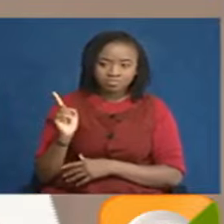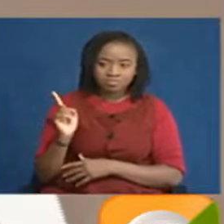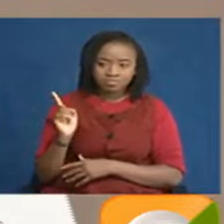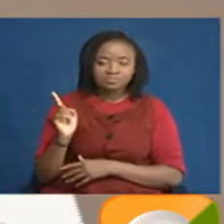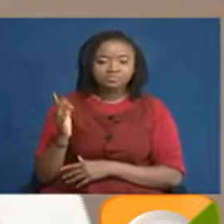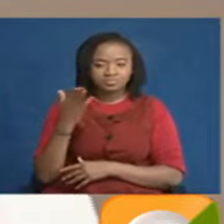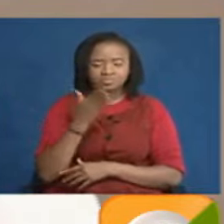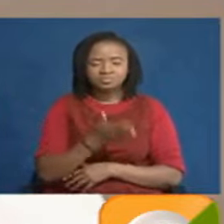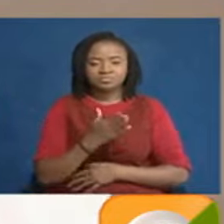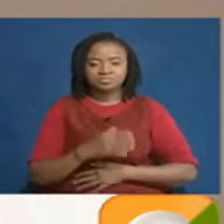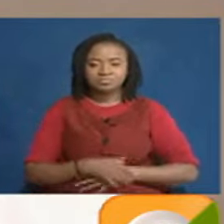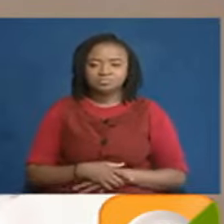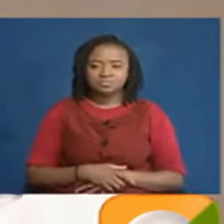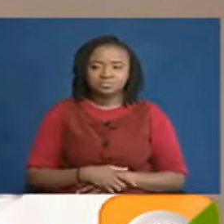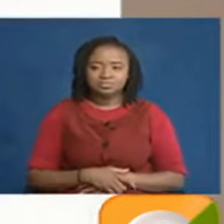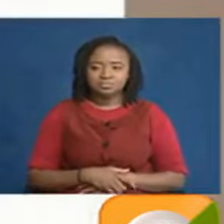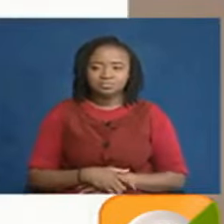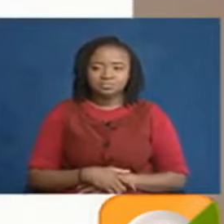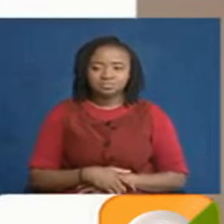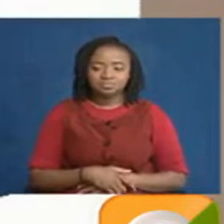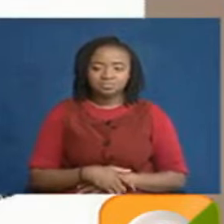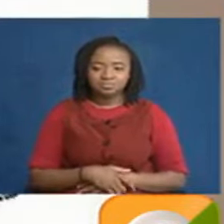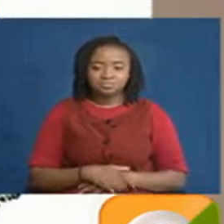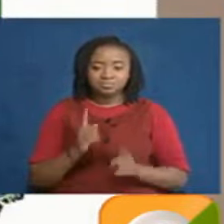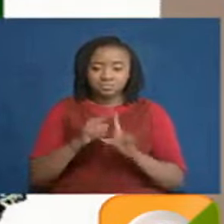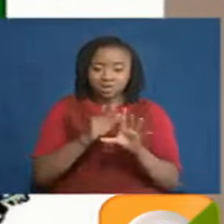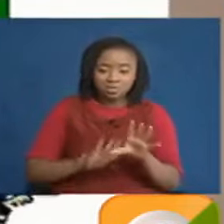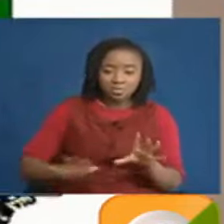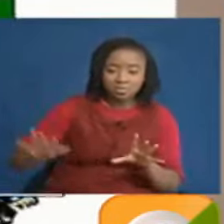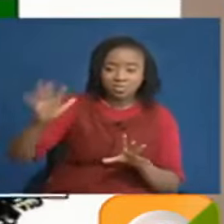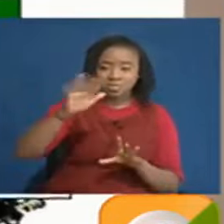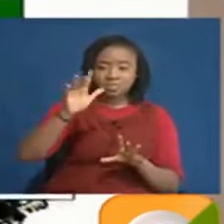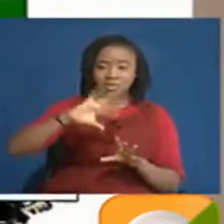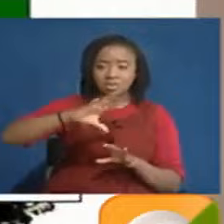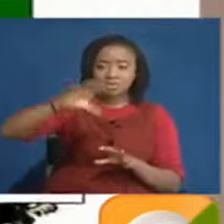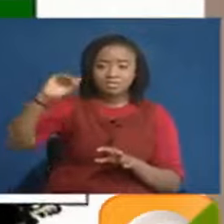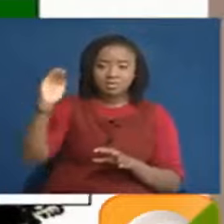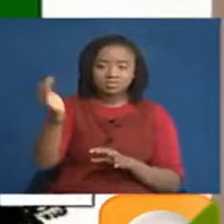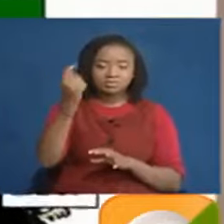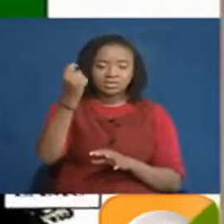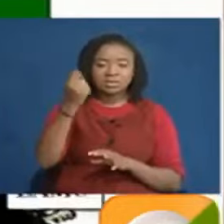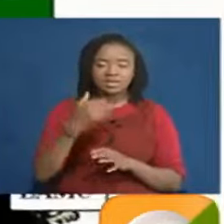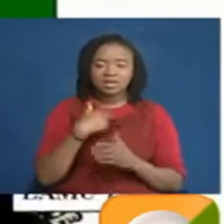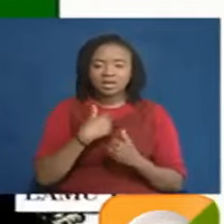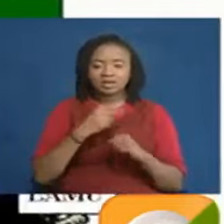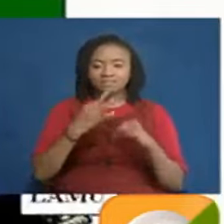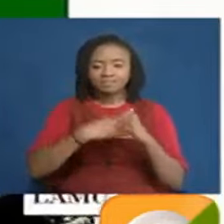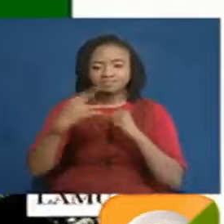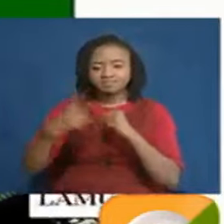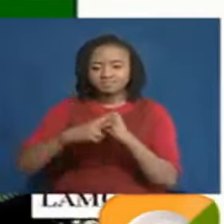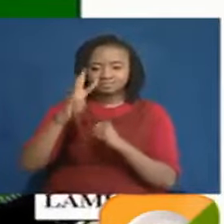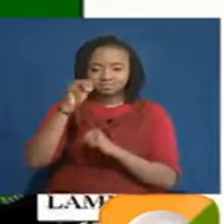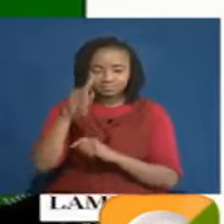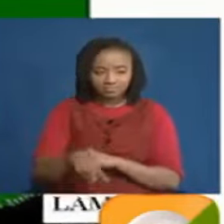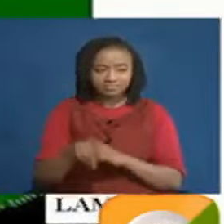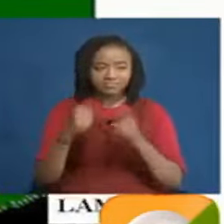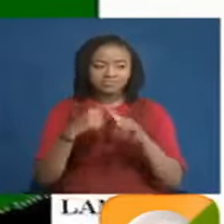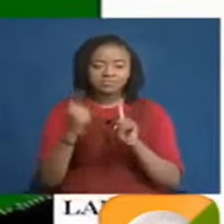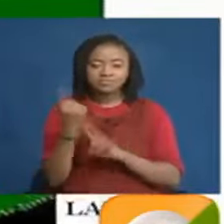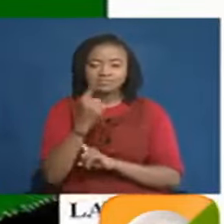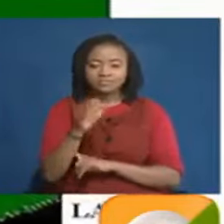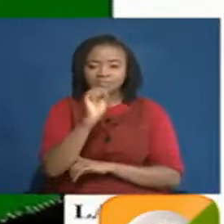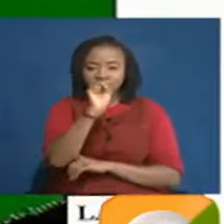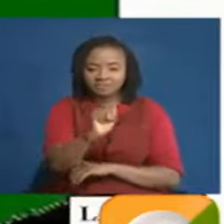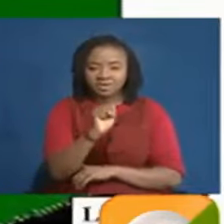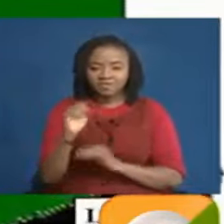woman representative Susan Ngugi. The larger Mount Kenya has 87 MPs, with only 5 MPs from the region accompanying